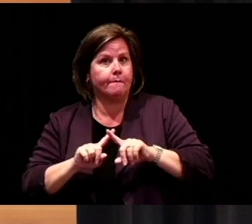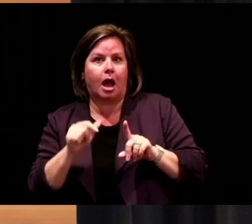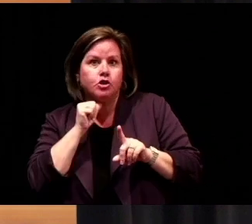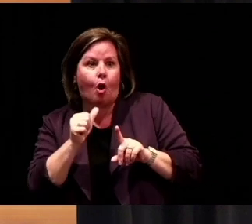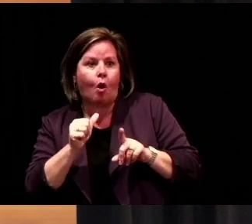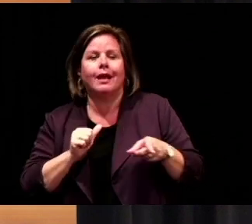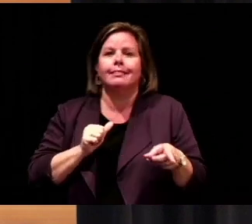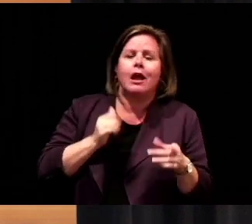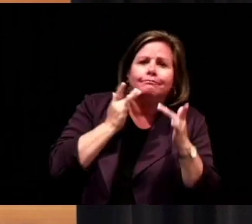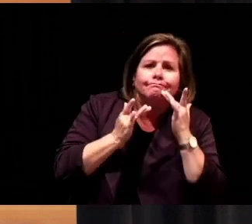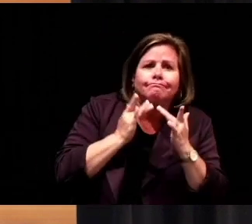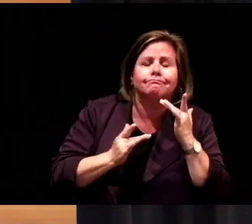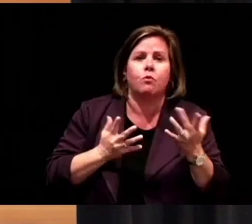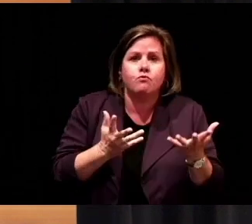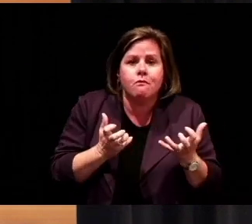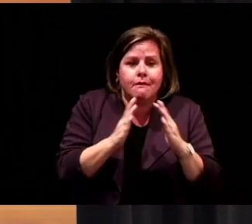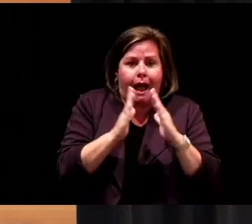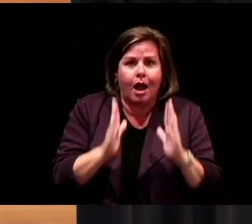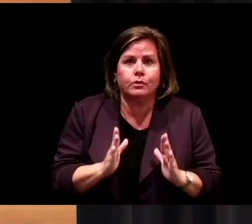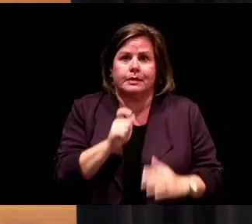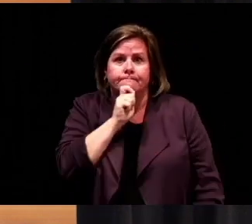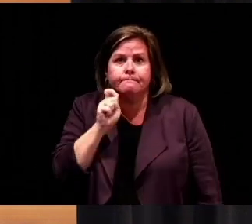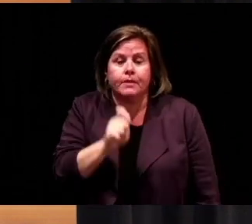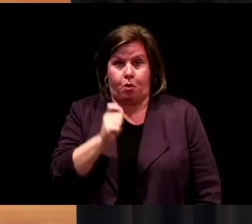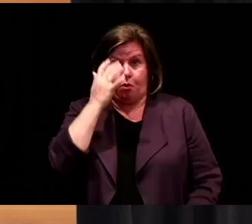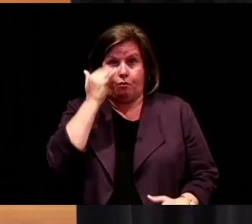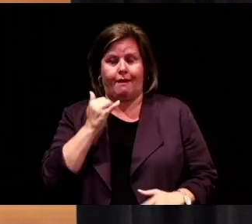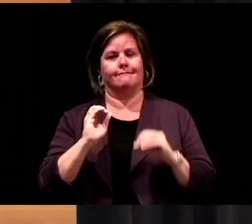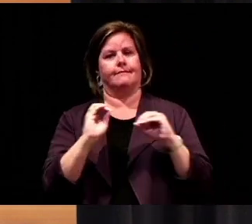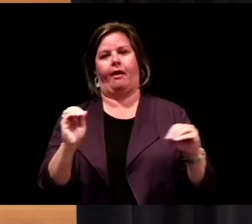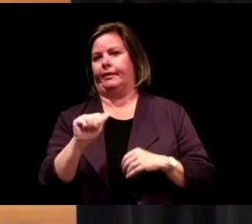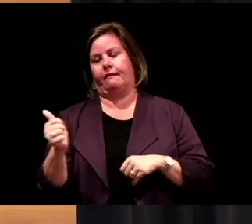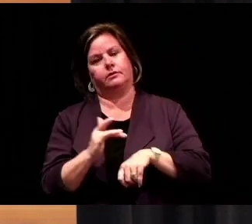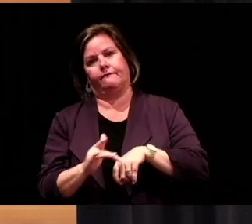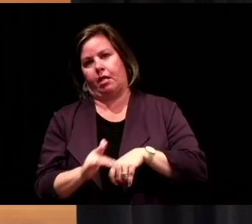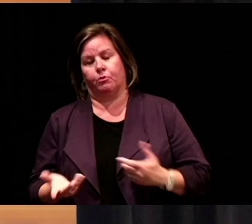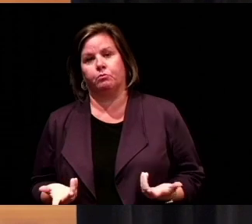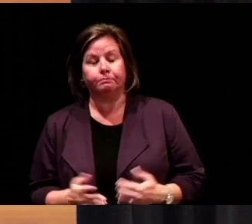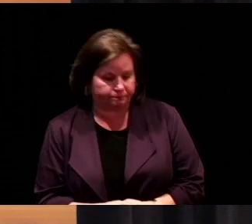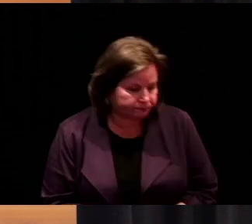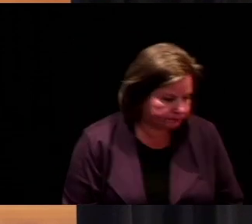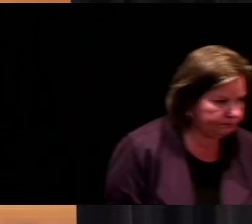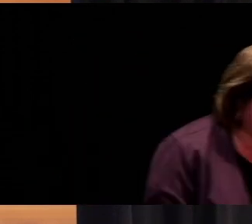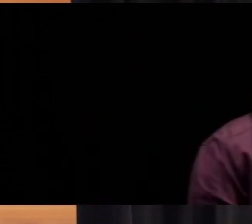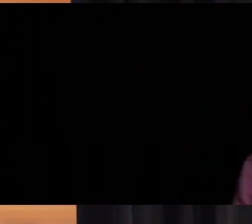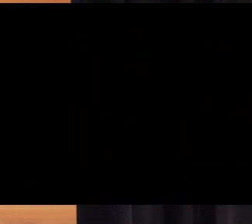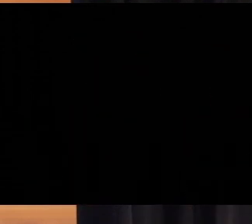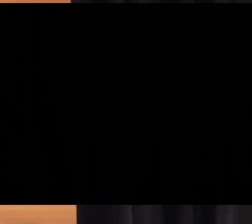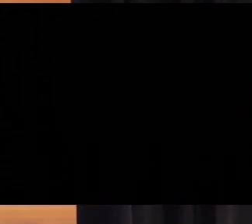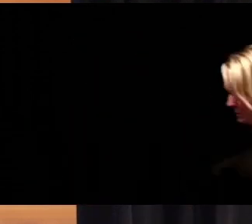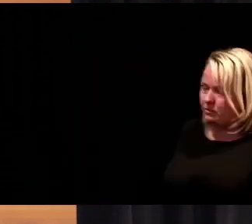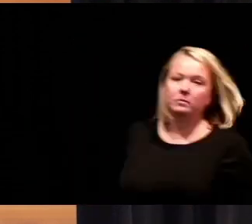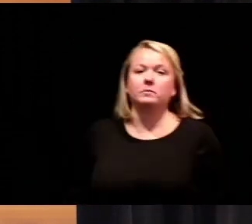sure everybody bears some responsibility for situations they're in their life. But to take the idea that they're families that